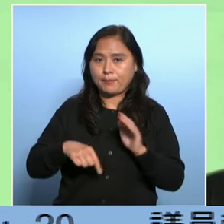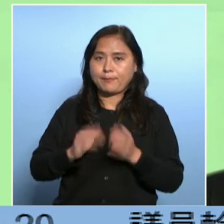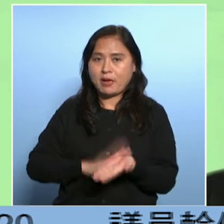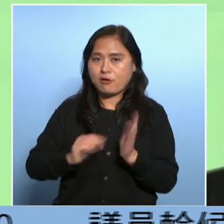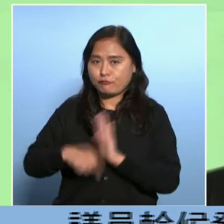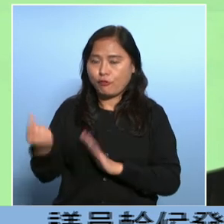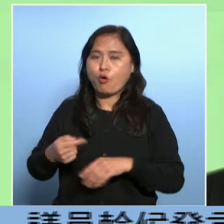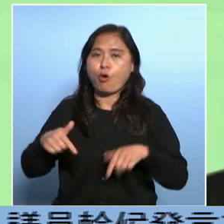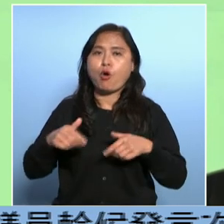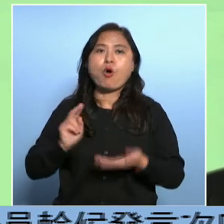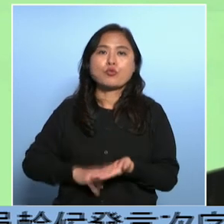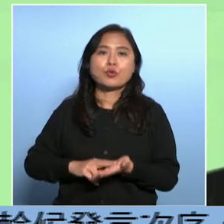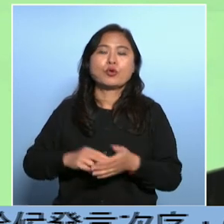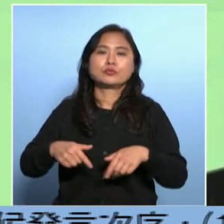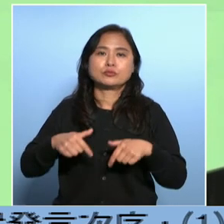have done their